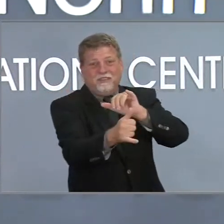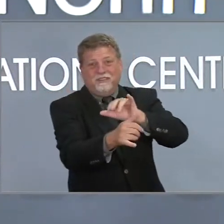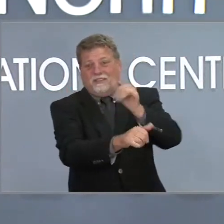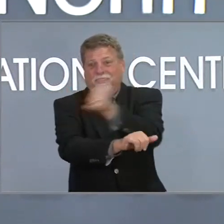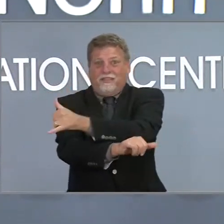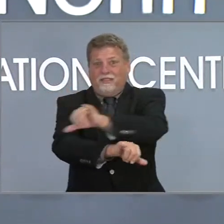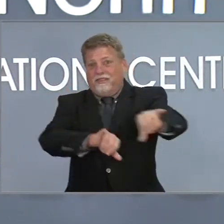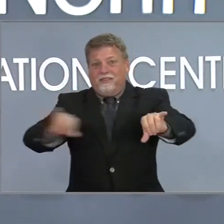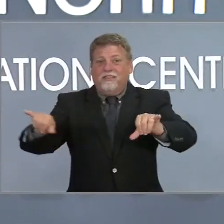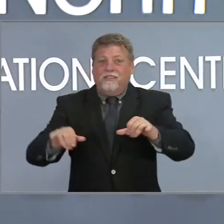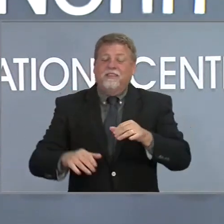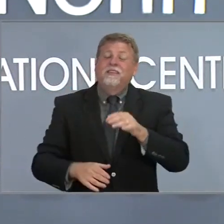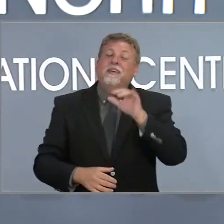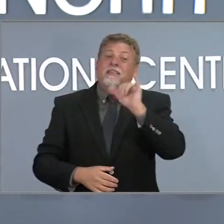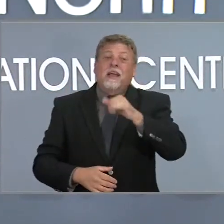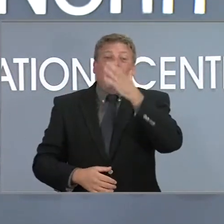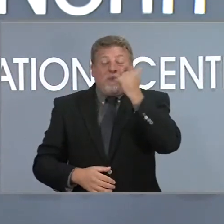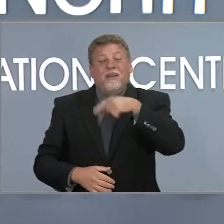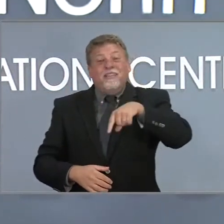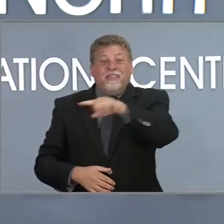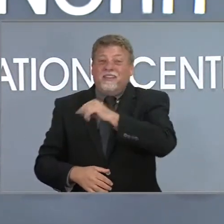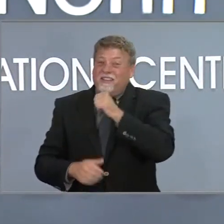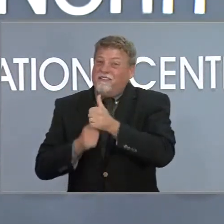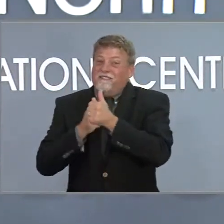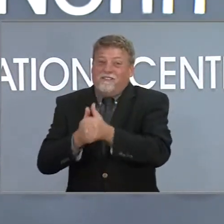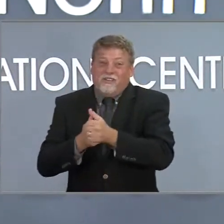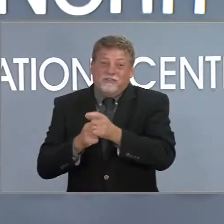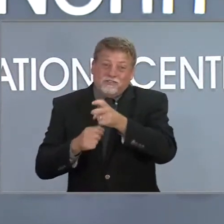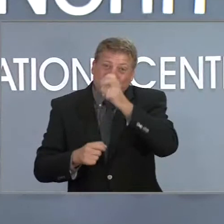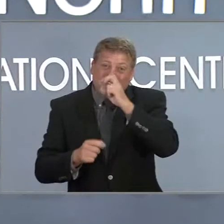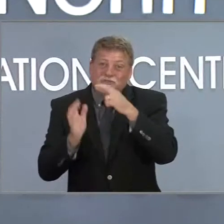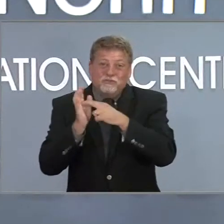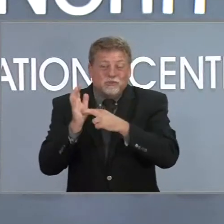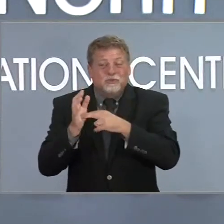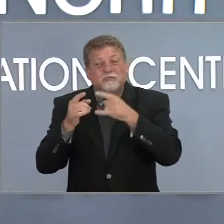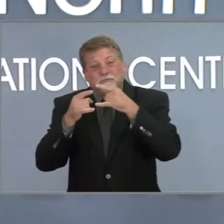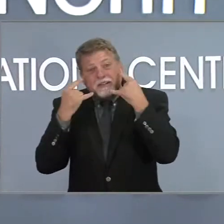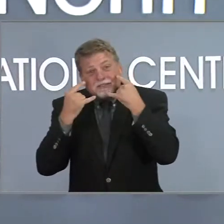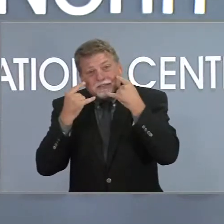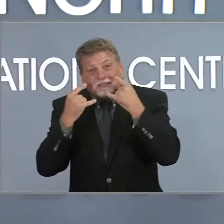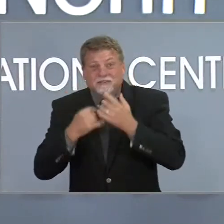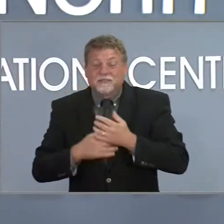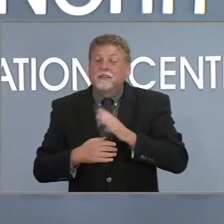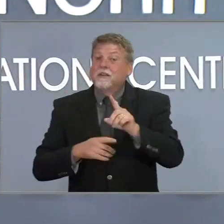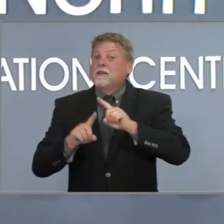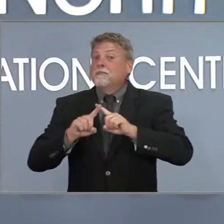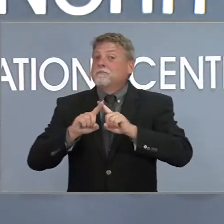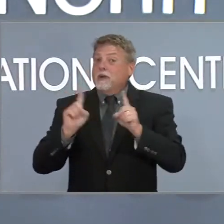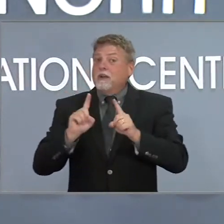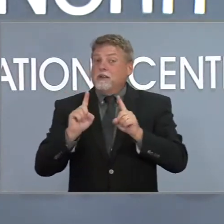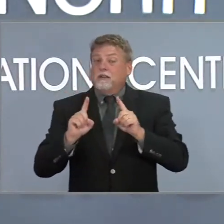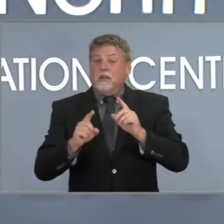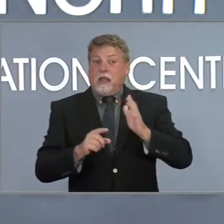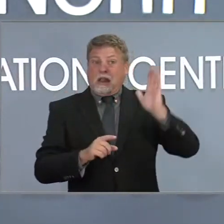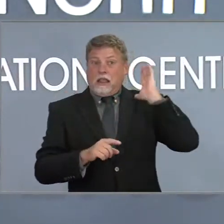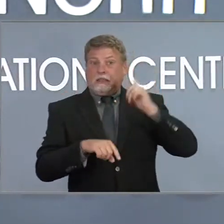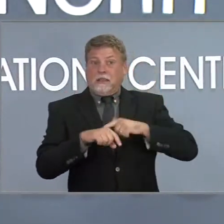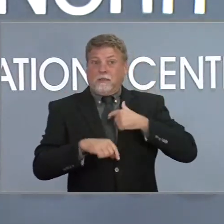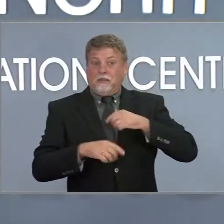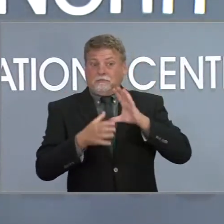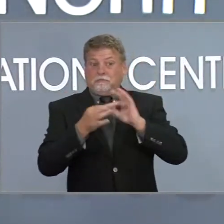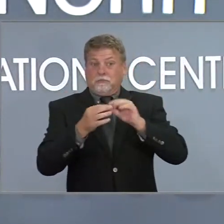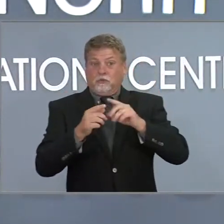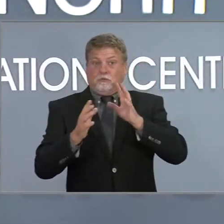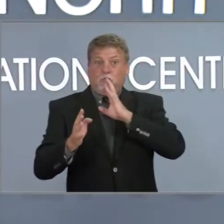mask requirements in place. At the time of our last COVID press briefing, 74 school districts covering